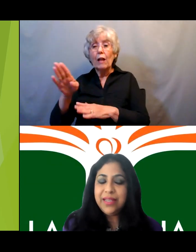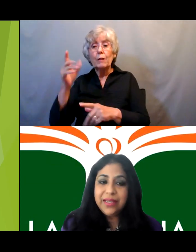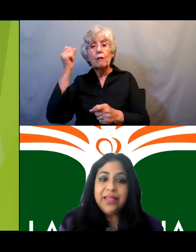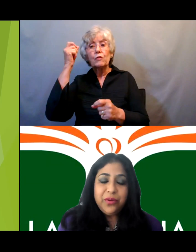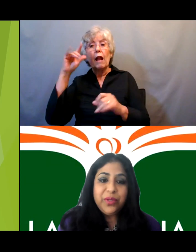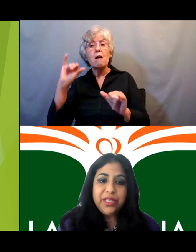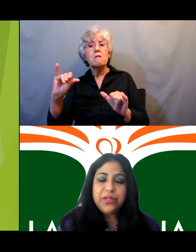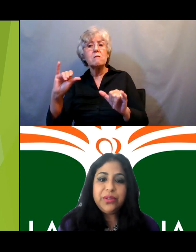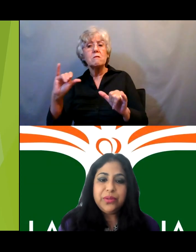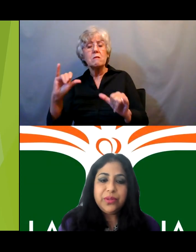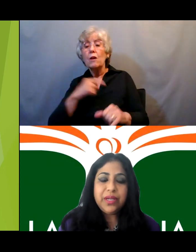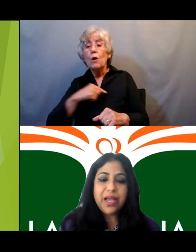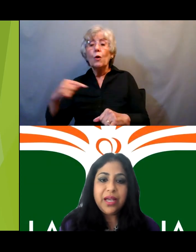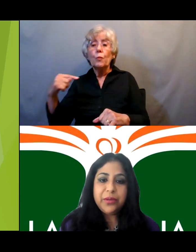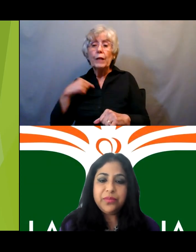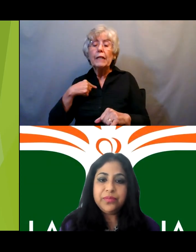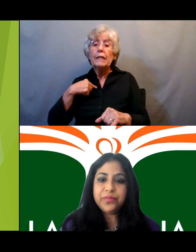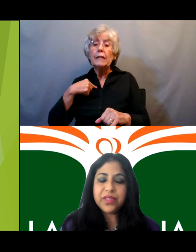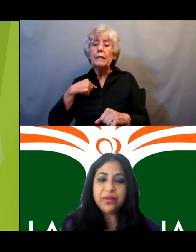that we need to